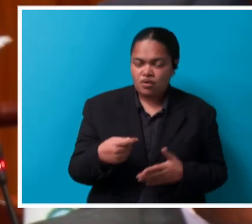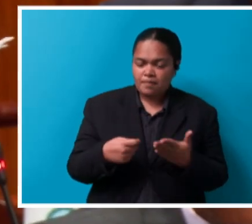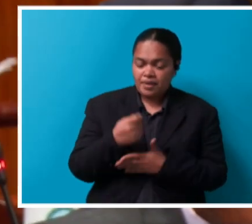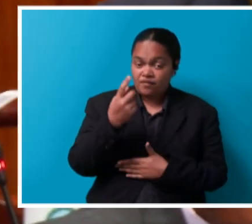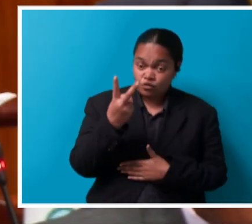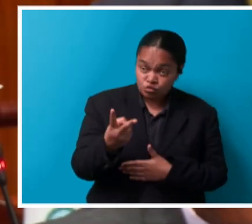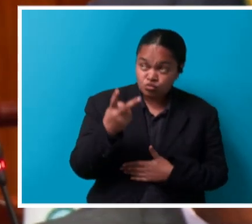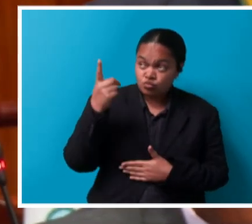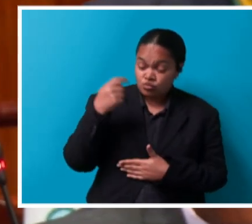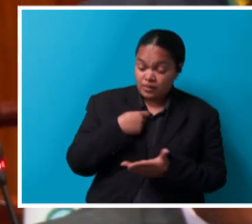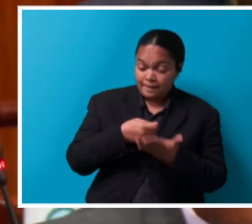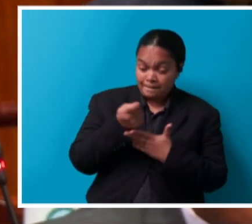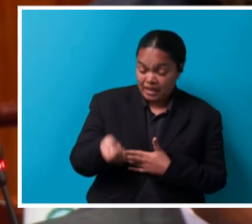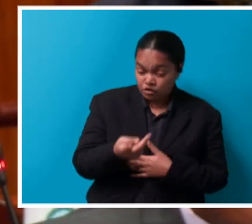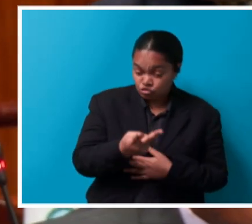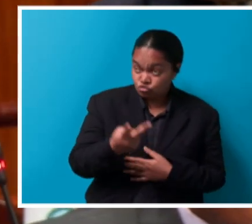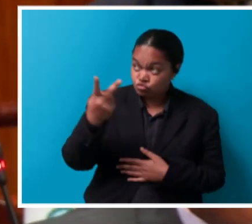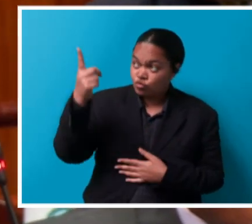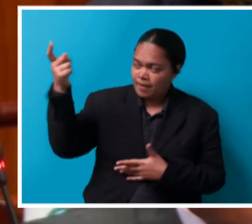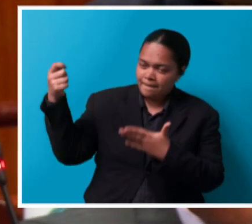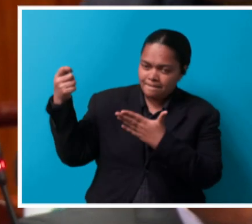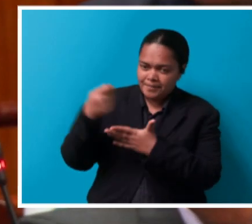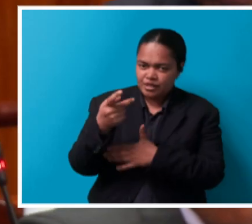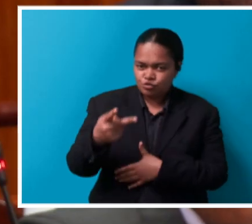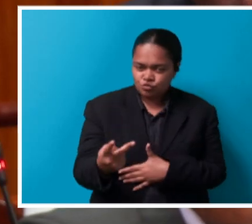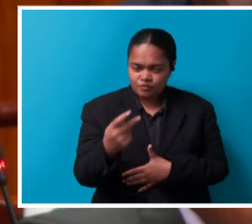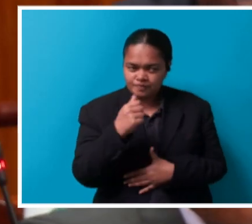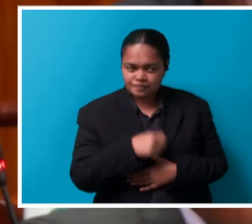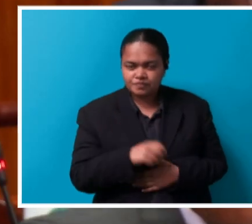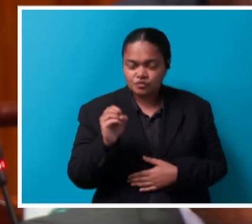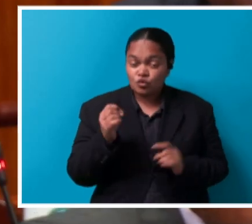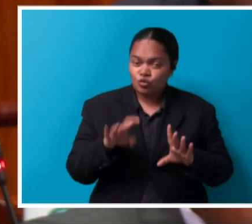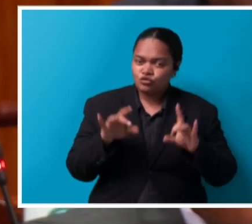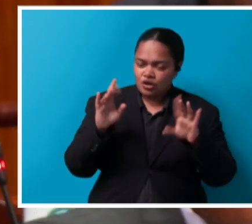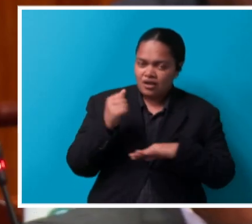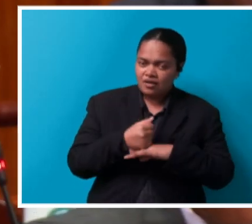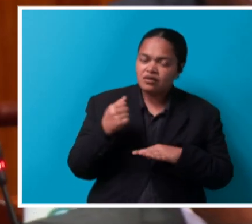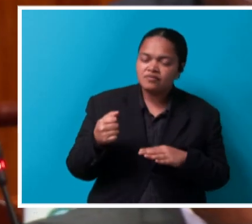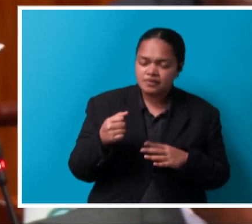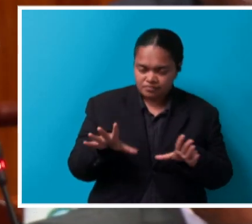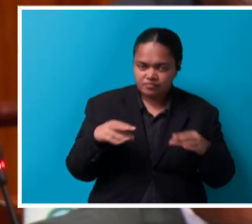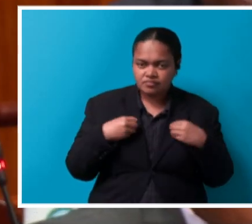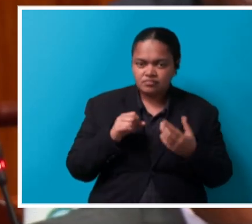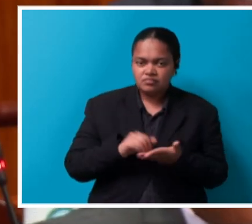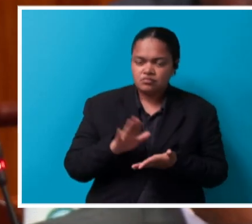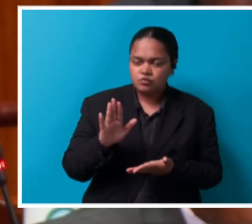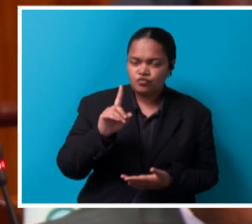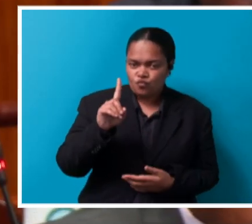2. So the Australian government finally approved one